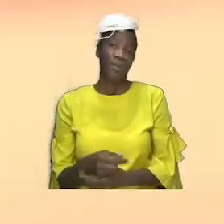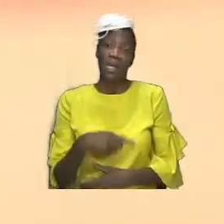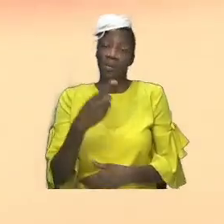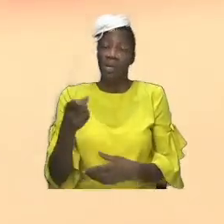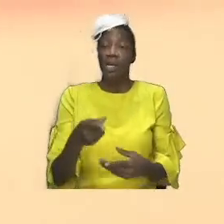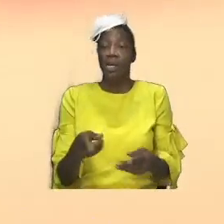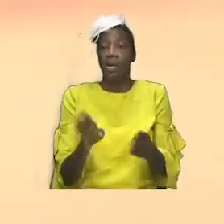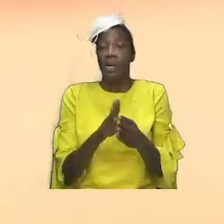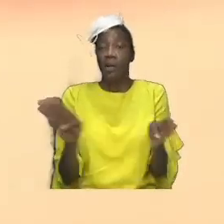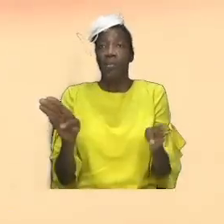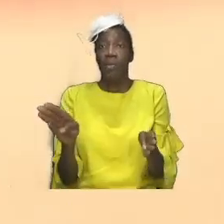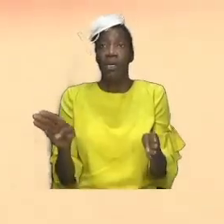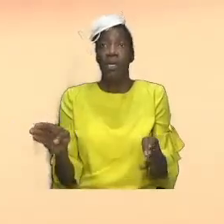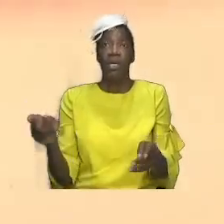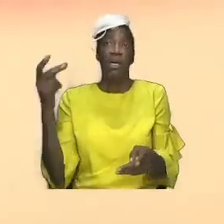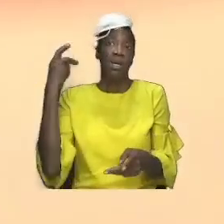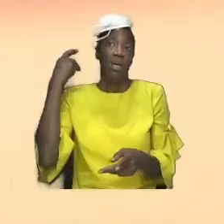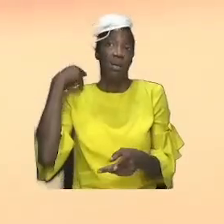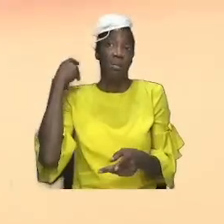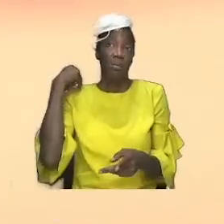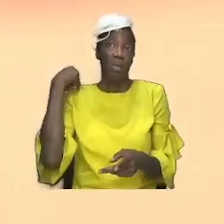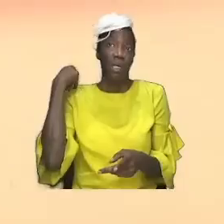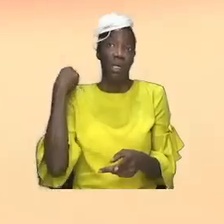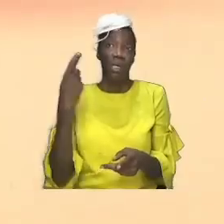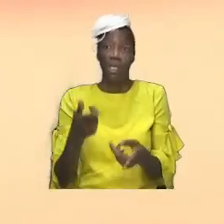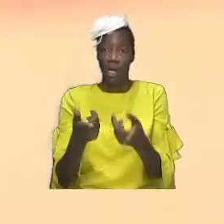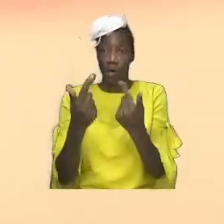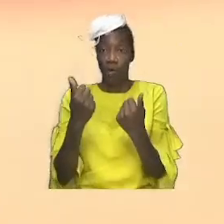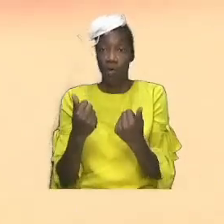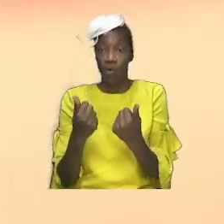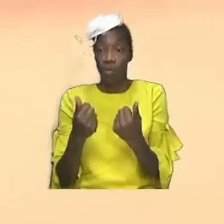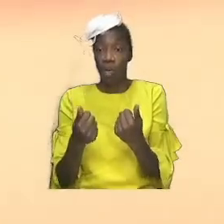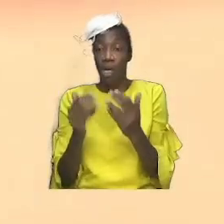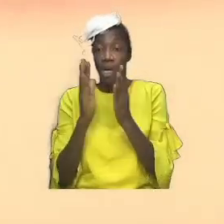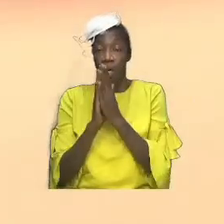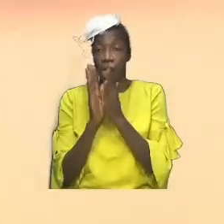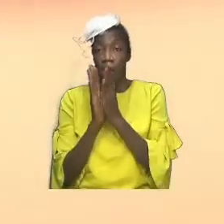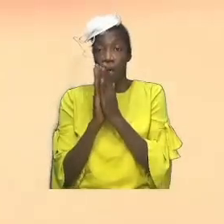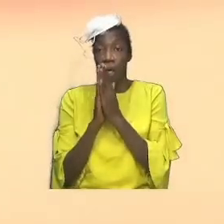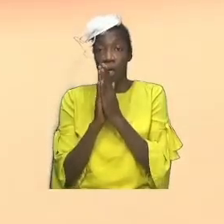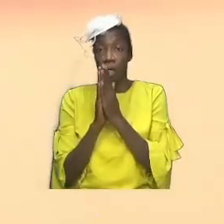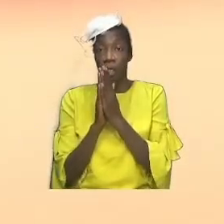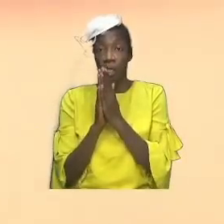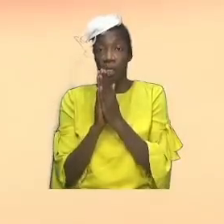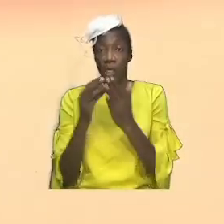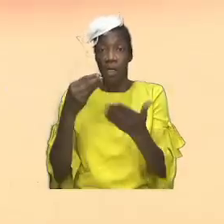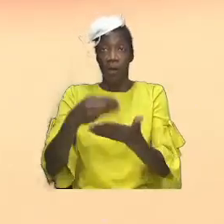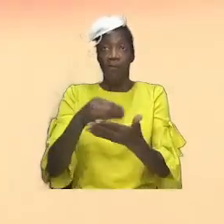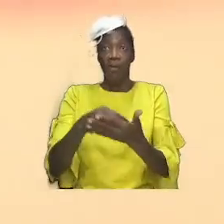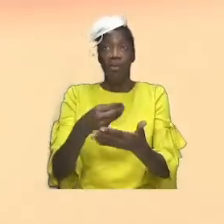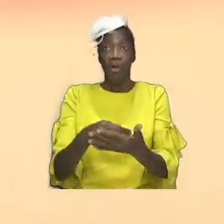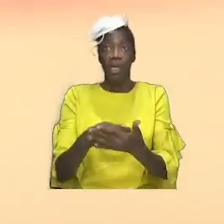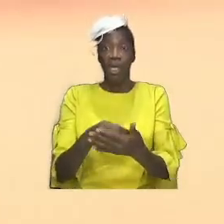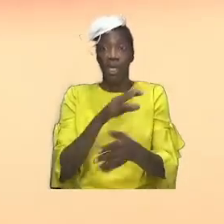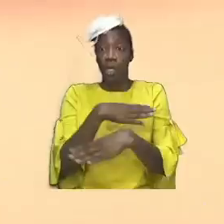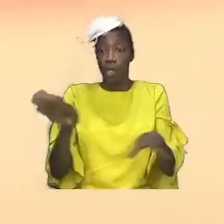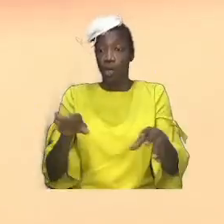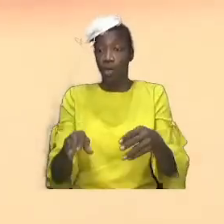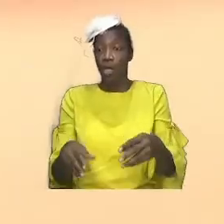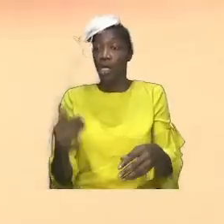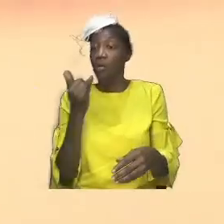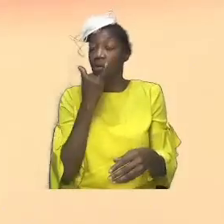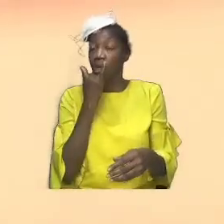ask for a campaign contribution. And in the church, nothing is wrong if you support a particular